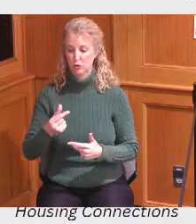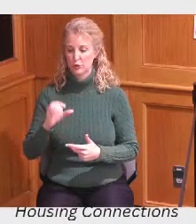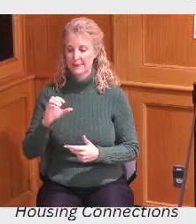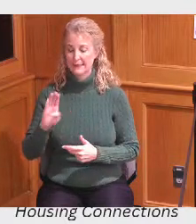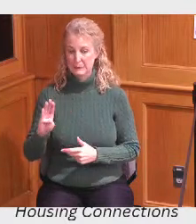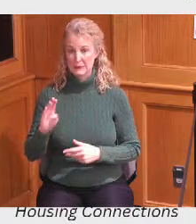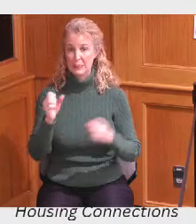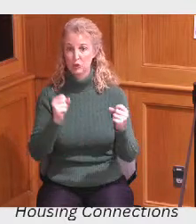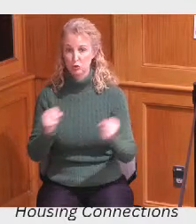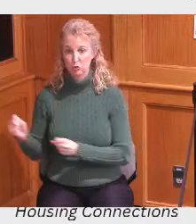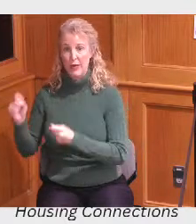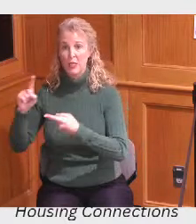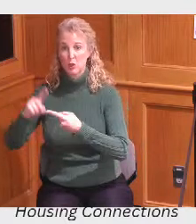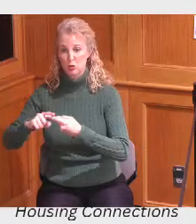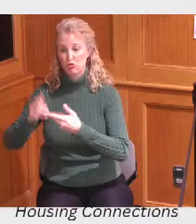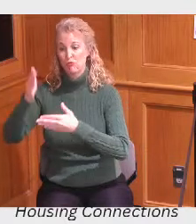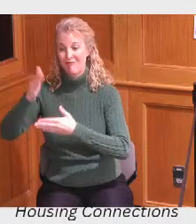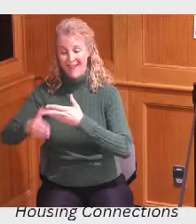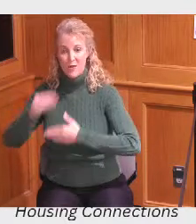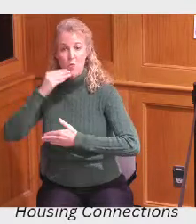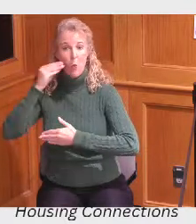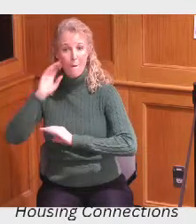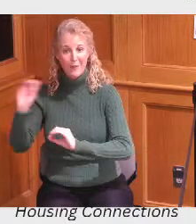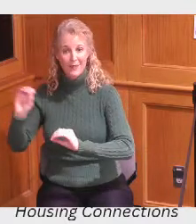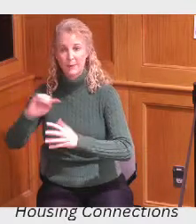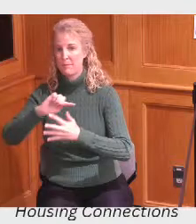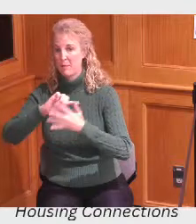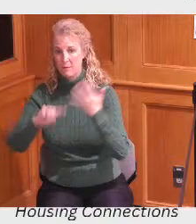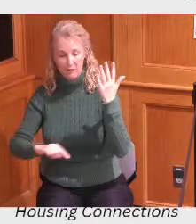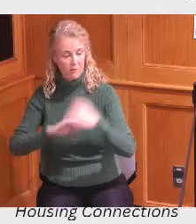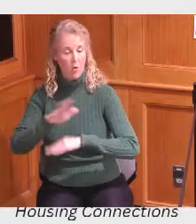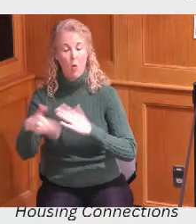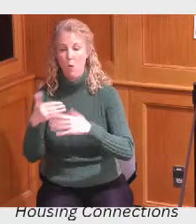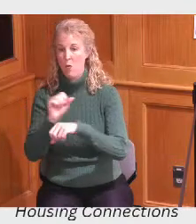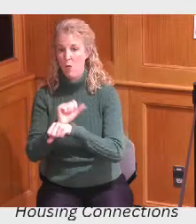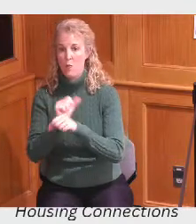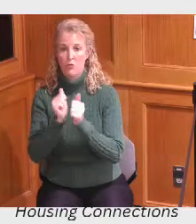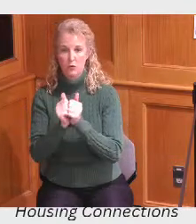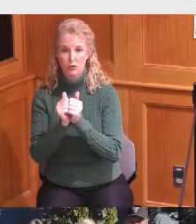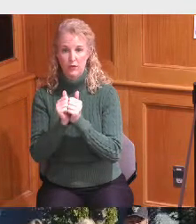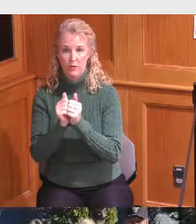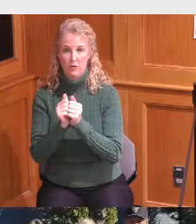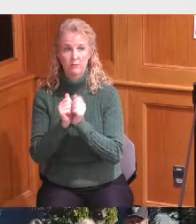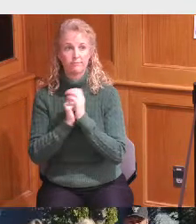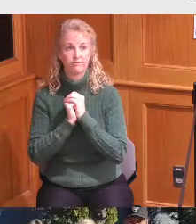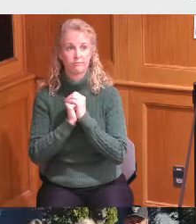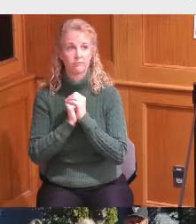End Homelessness are all part of that partnership consortium that 3CDC works with.